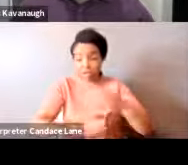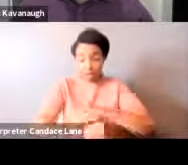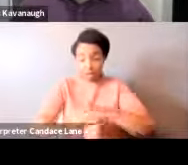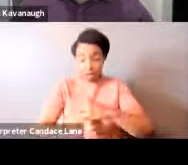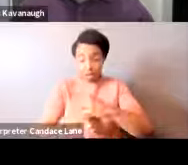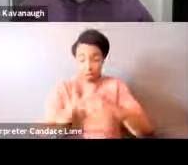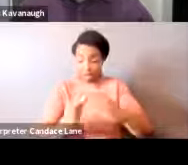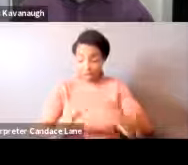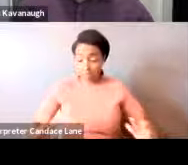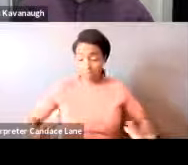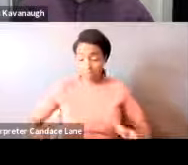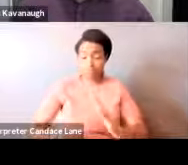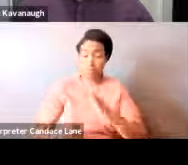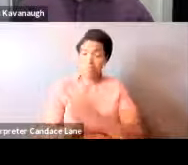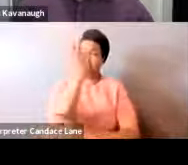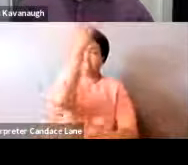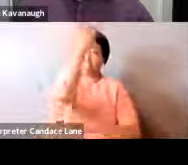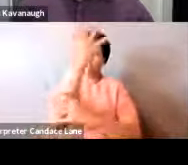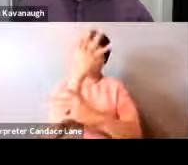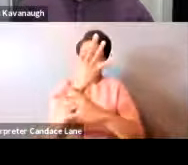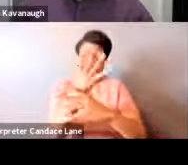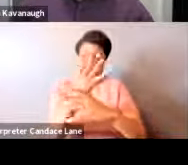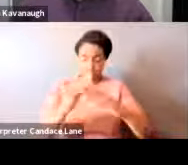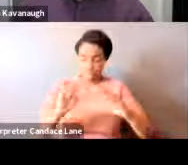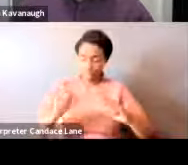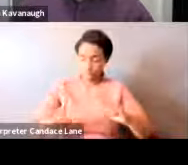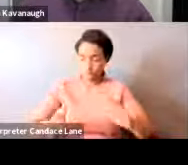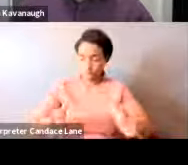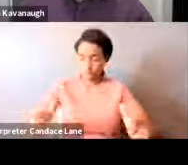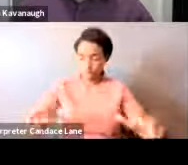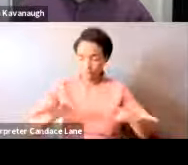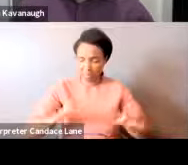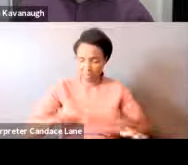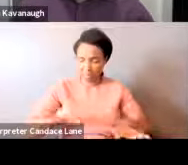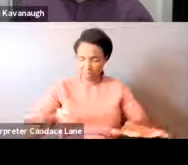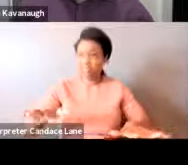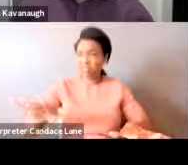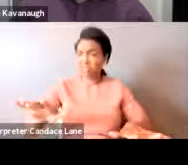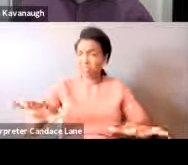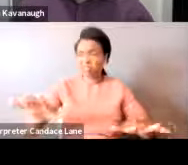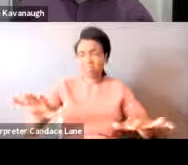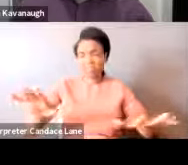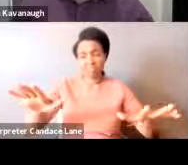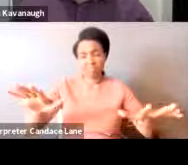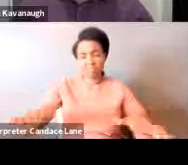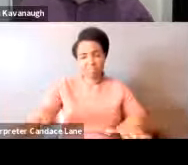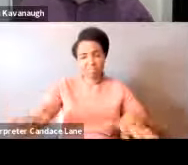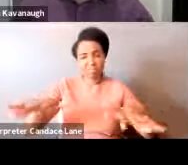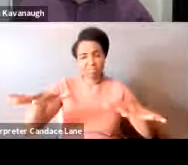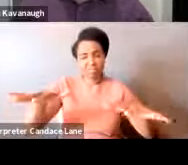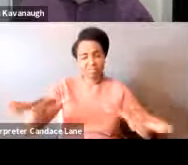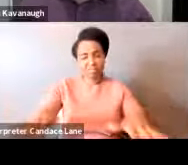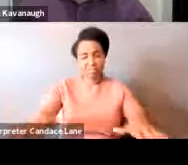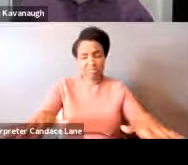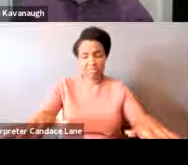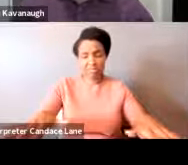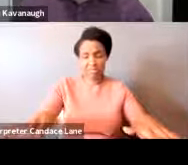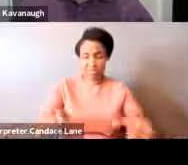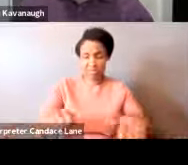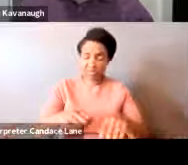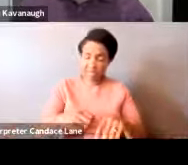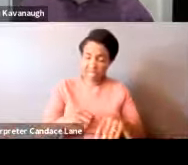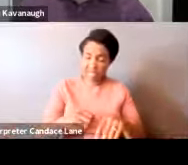roll towards the door, even if mountains are in the far distance, thousands of miles. How